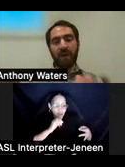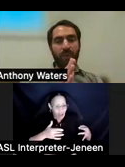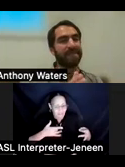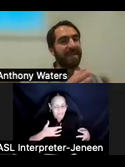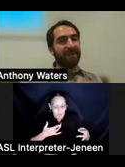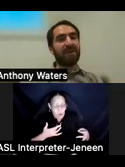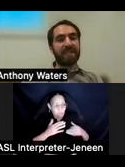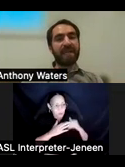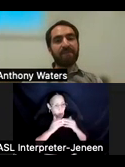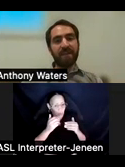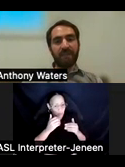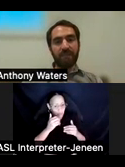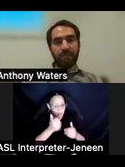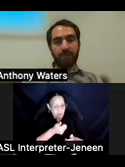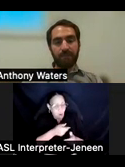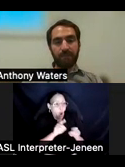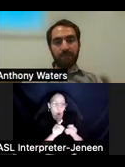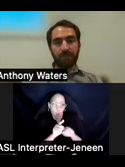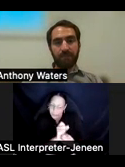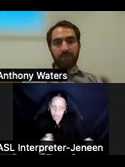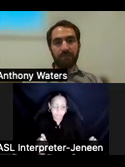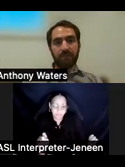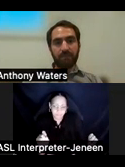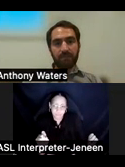making. Always err on the side of safety.